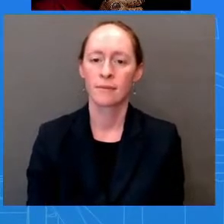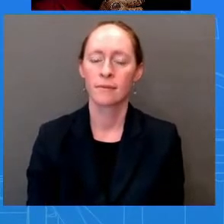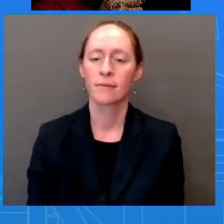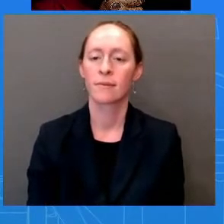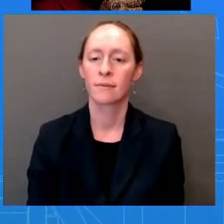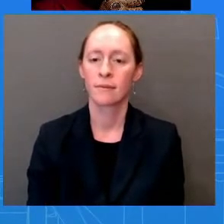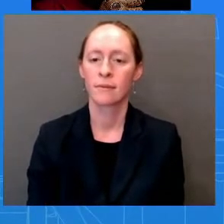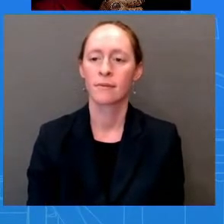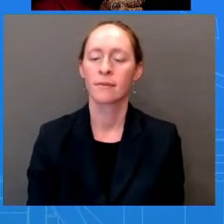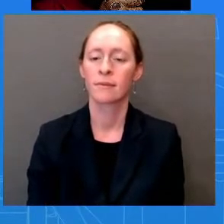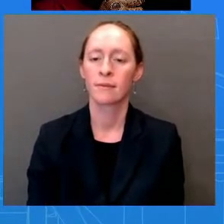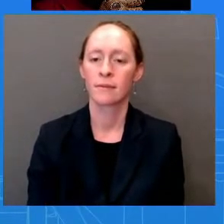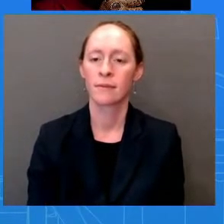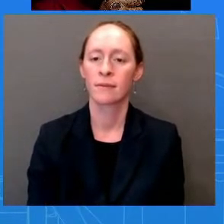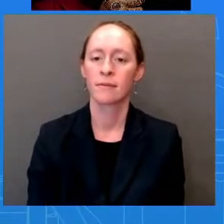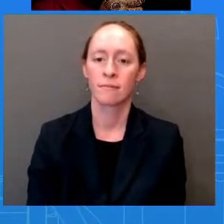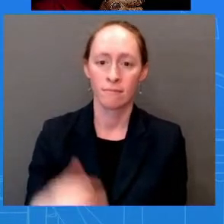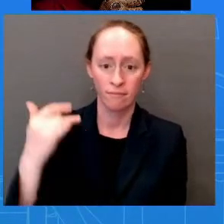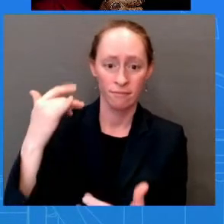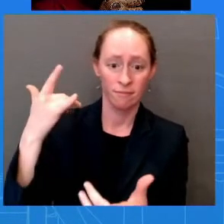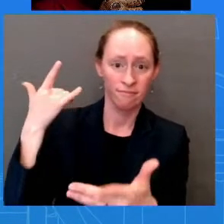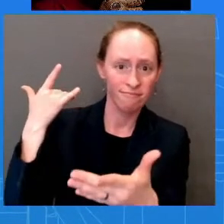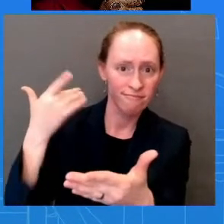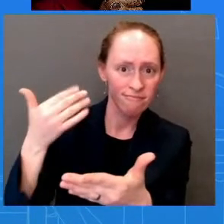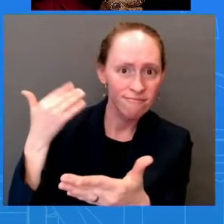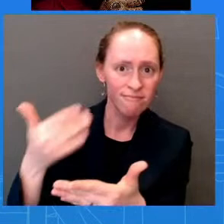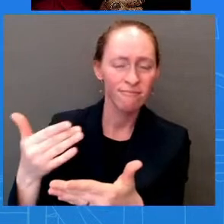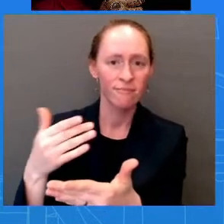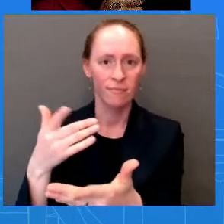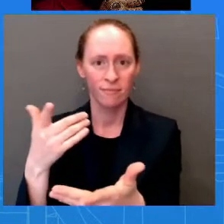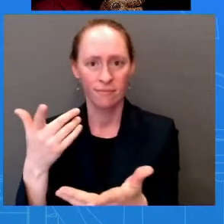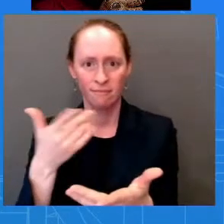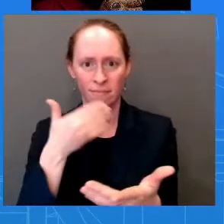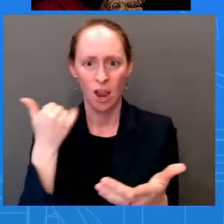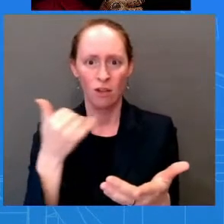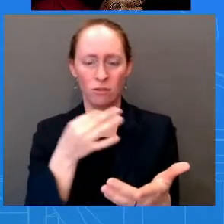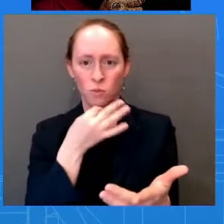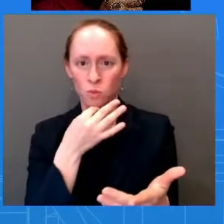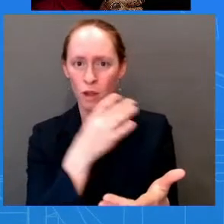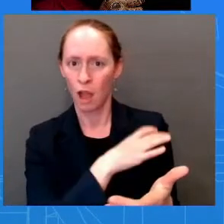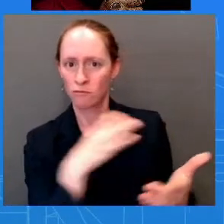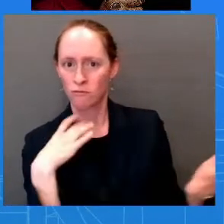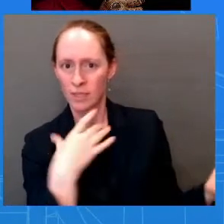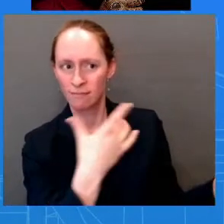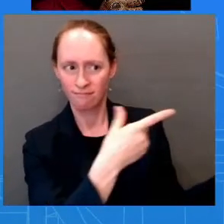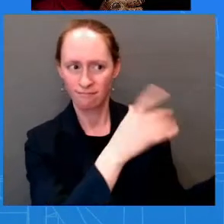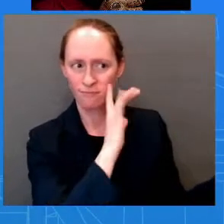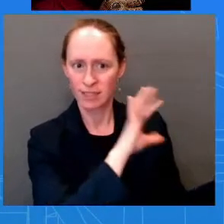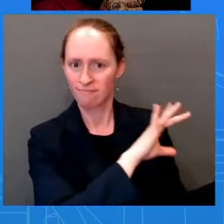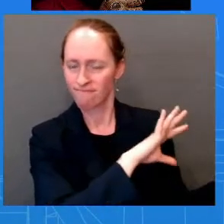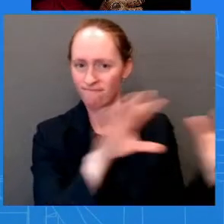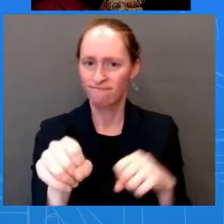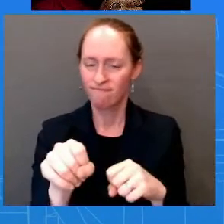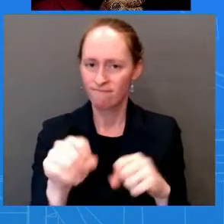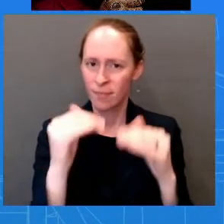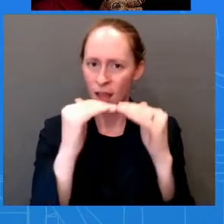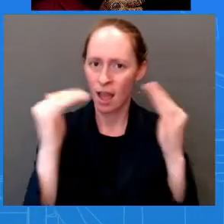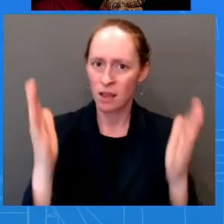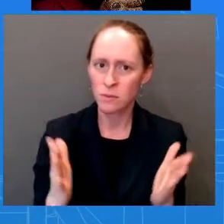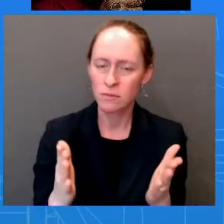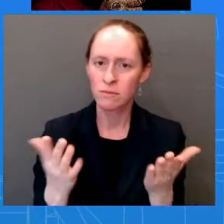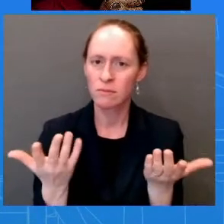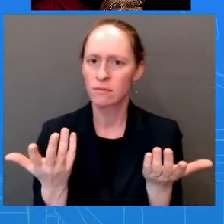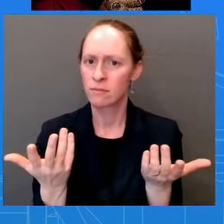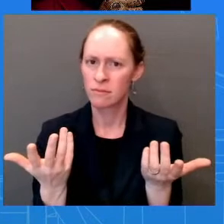session, given that Republicans will take over the House in January. So what is the administration doing to move this forward during